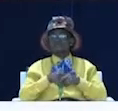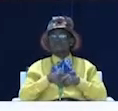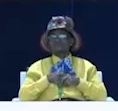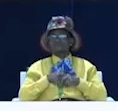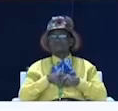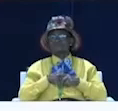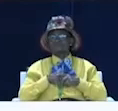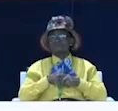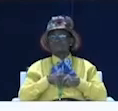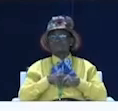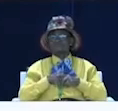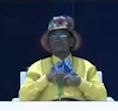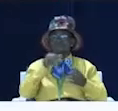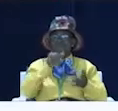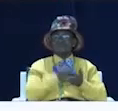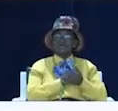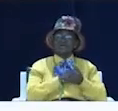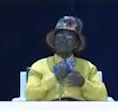That's when